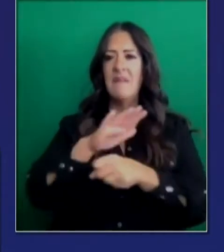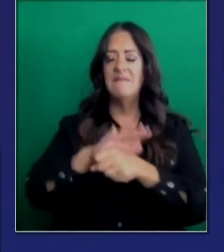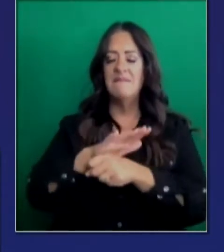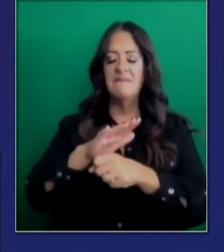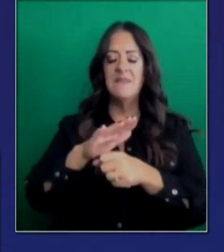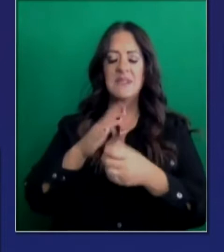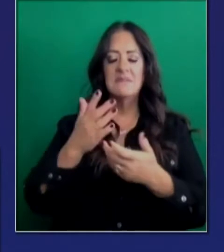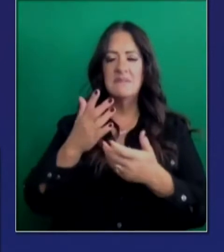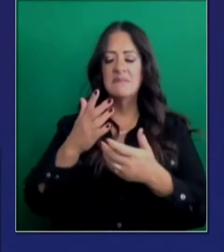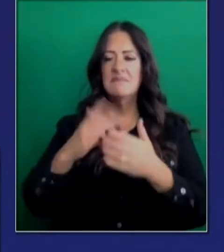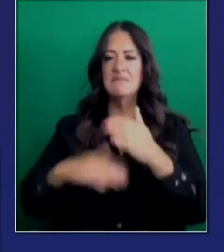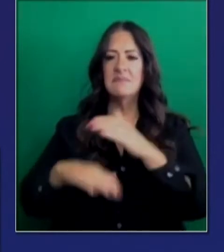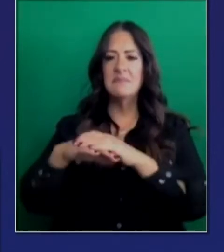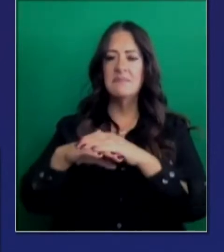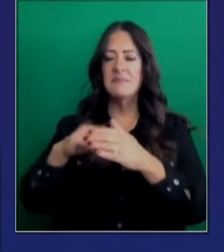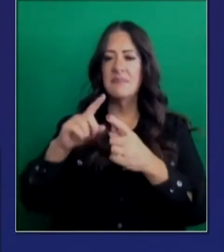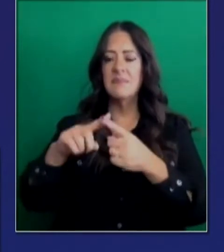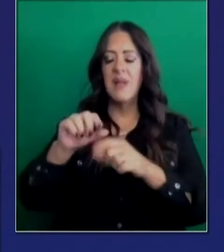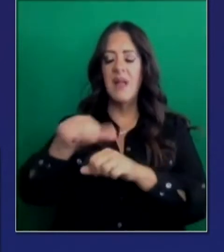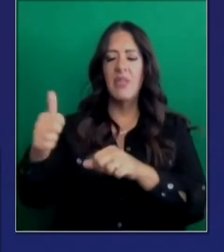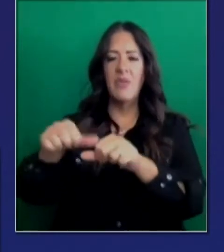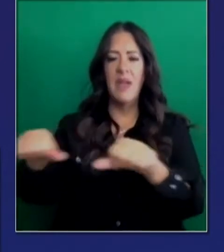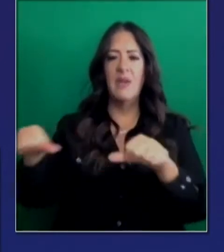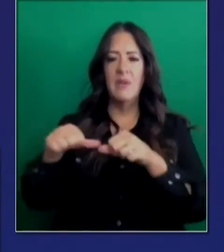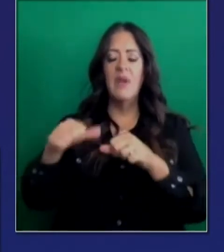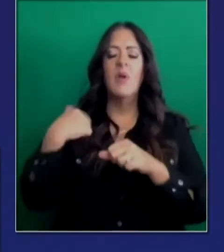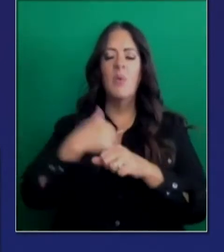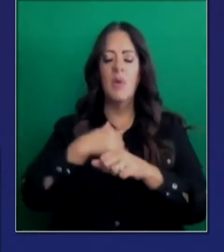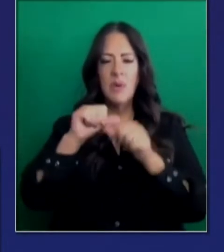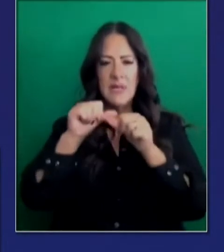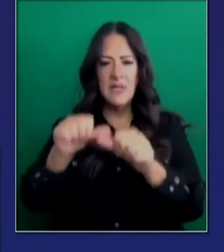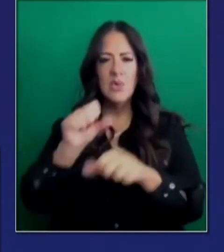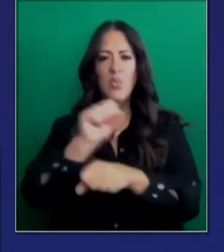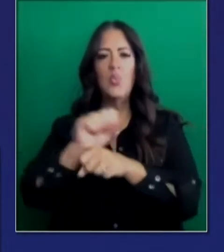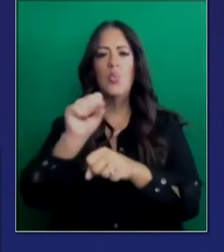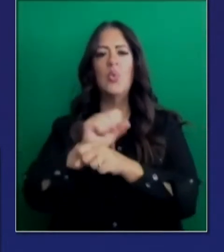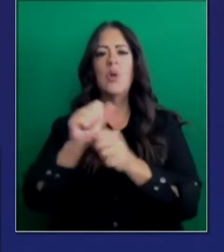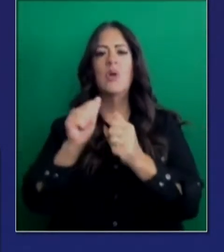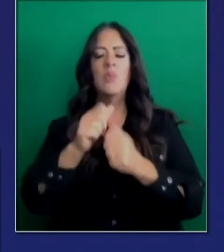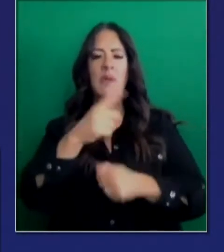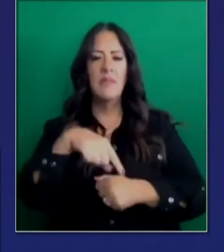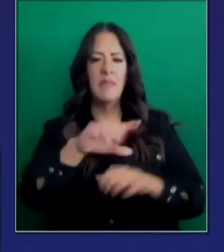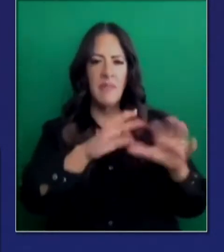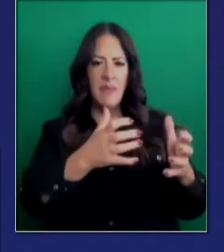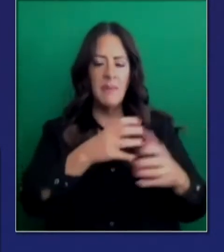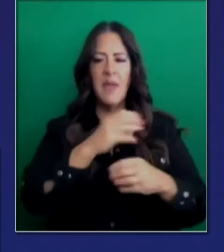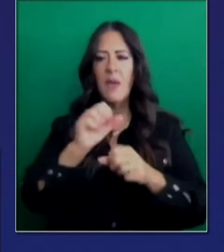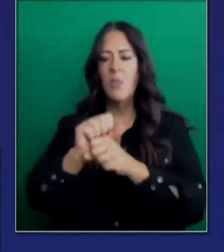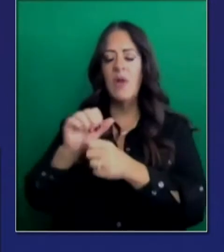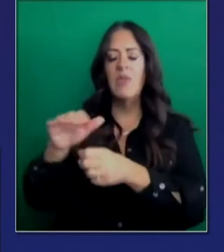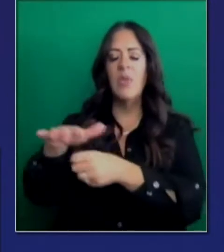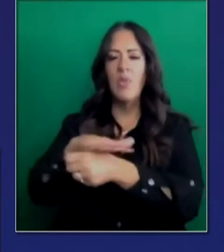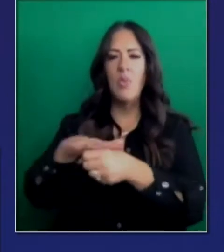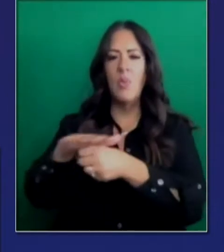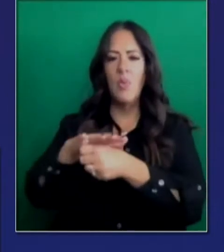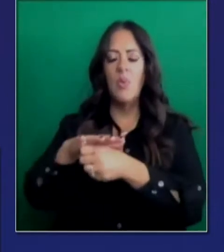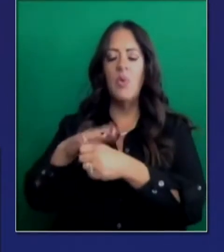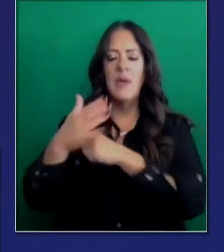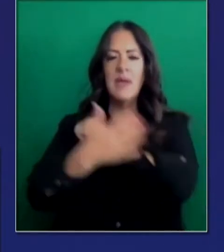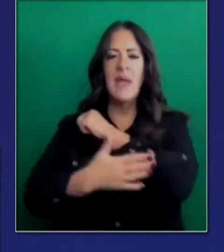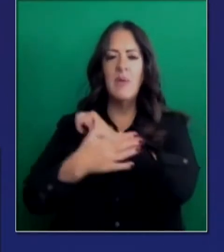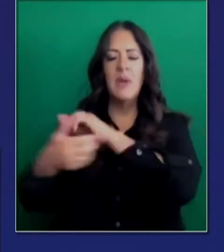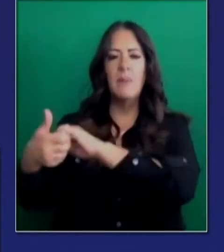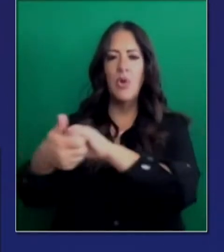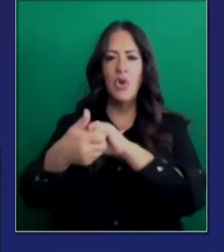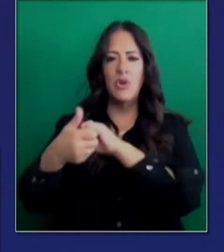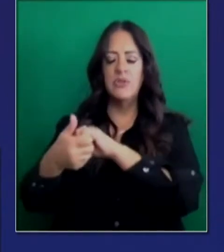monitor that and continue to work with our county partners and our local partners to address those issues as well. As it relates to the issue